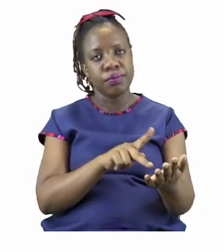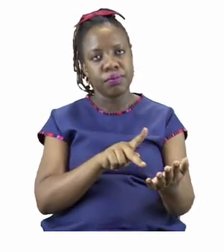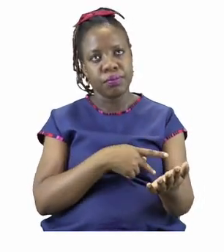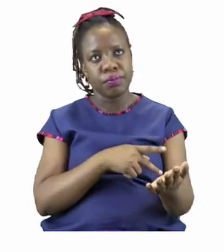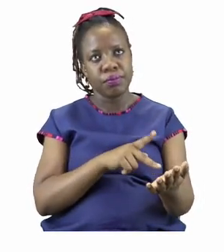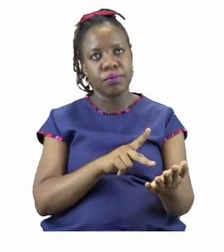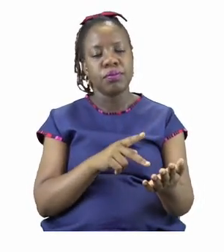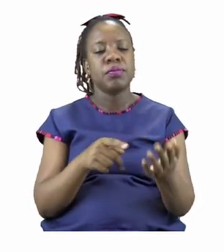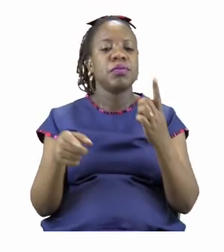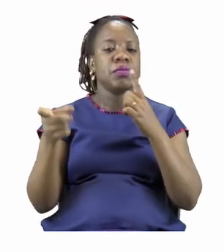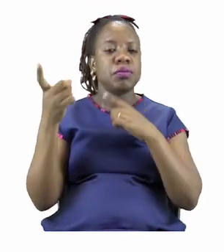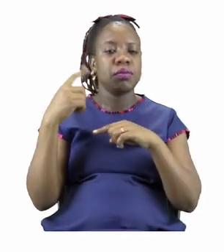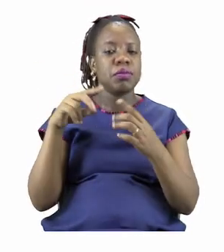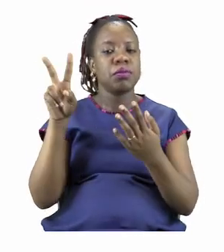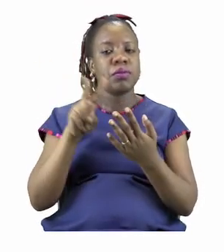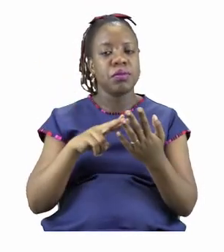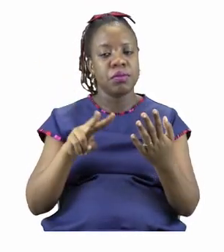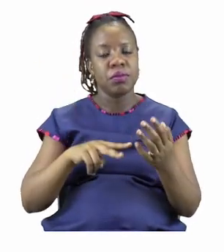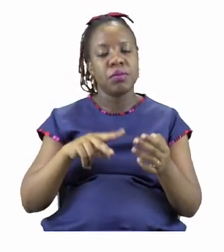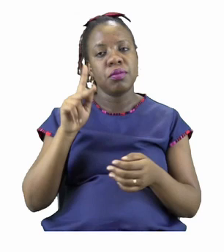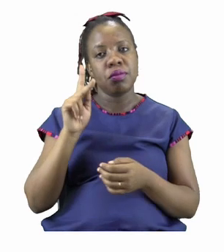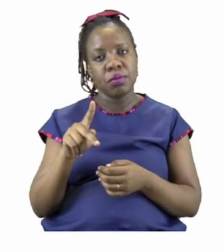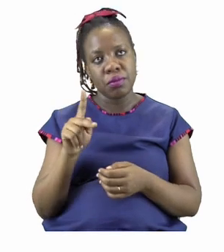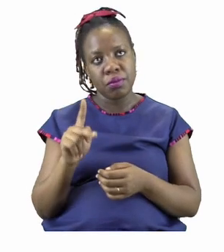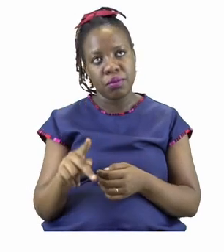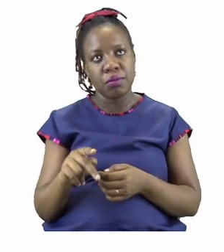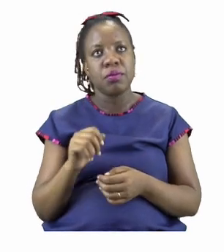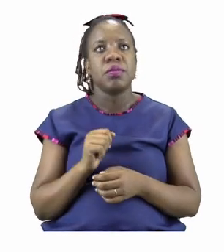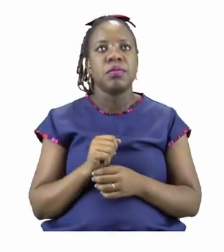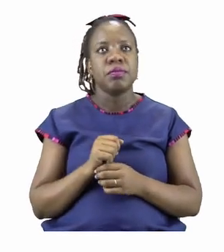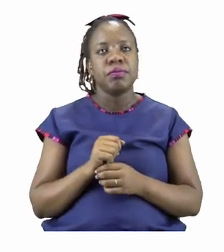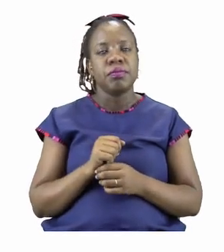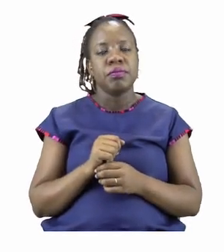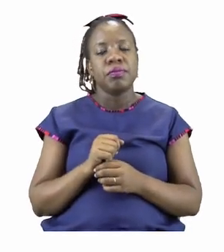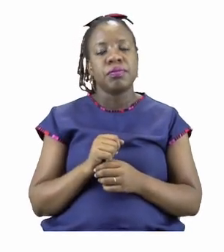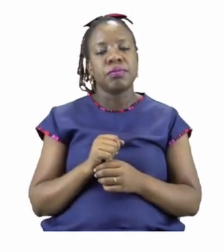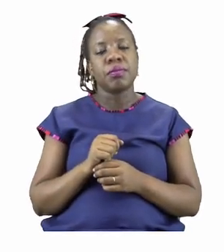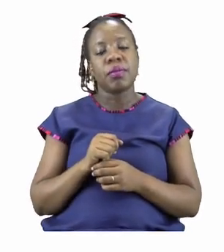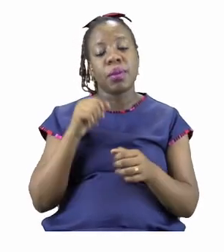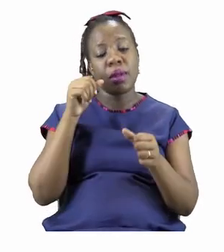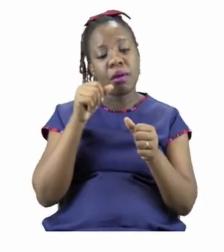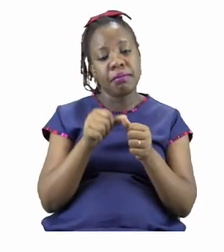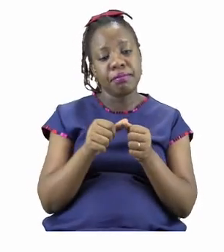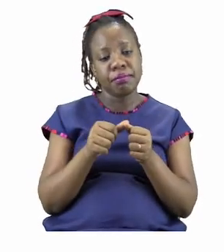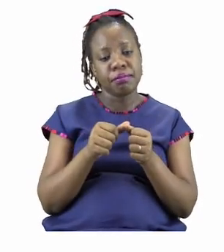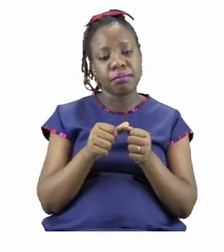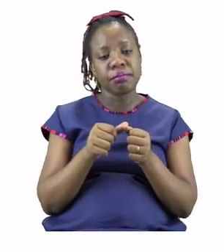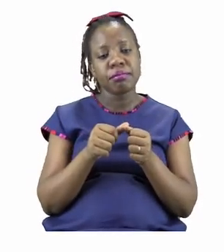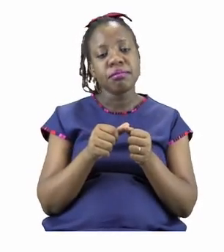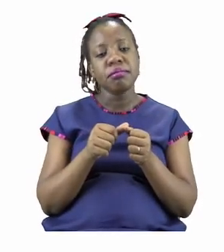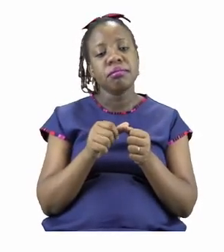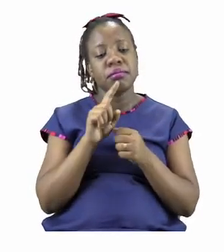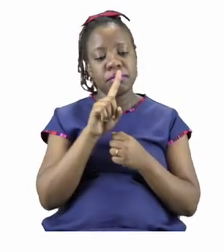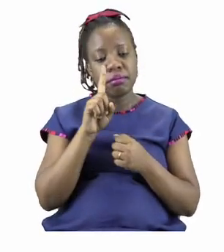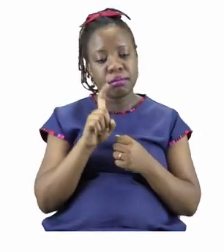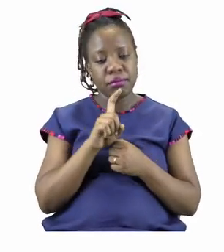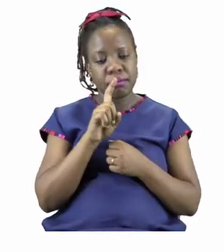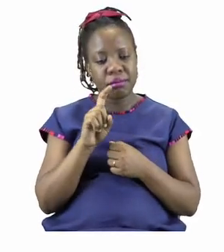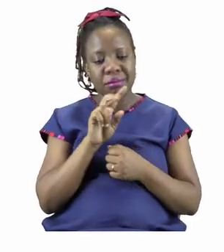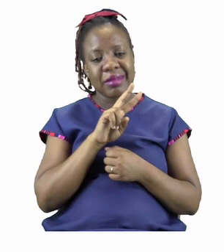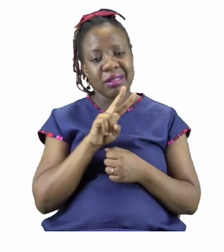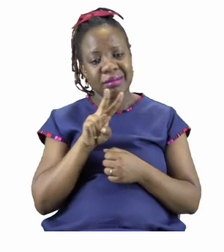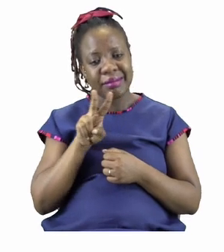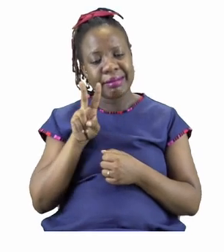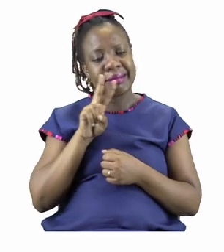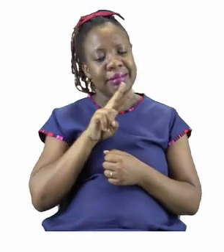twice if necessary. Now remember, you also need to read your questions carefully and make sure